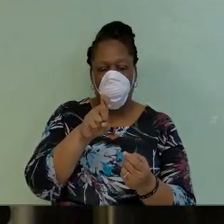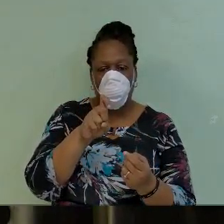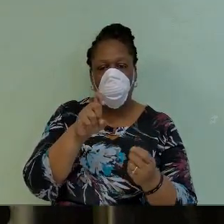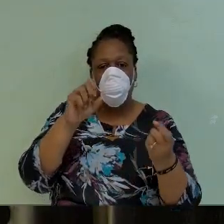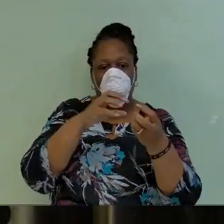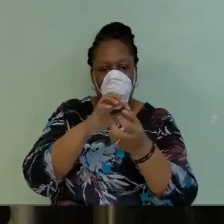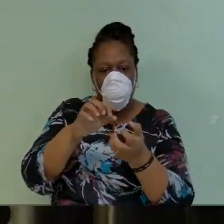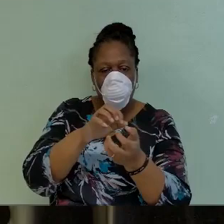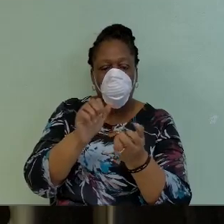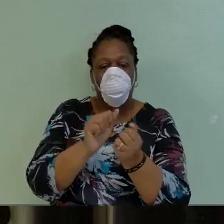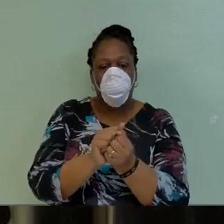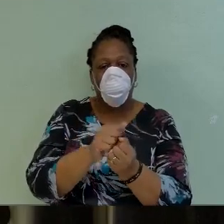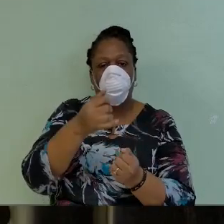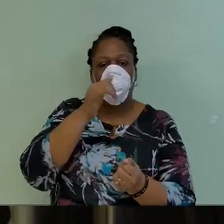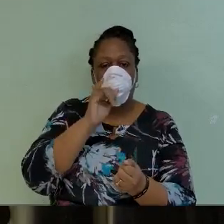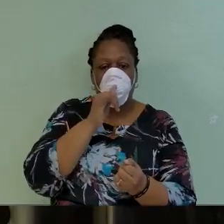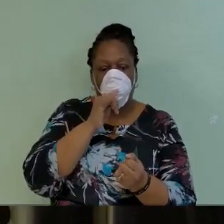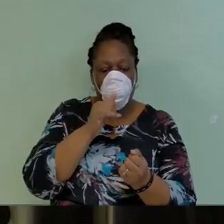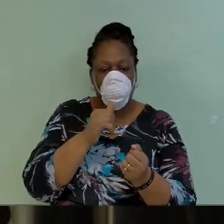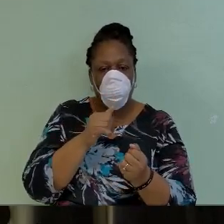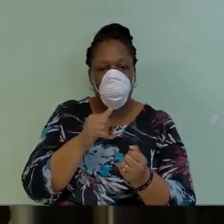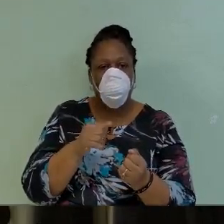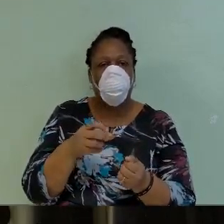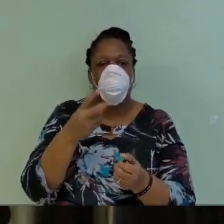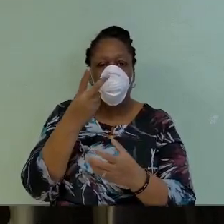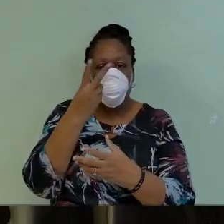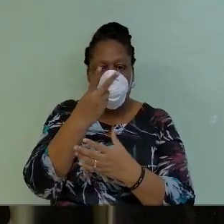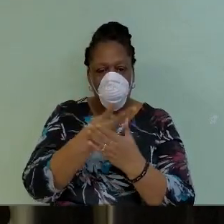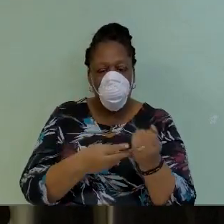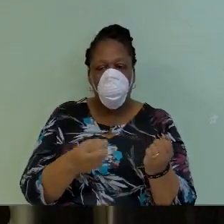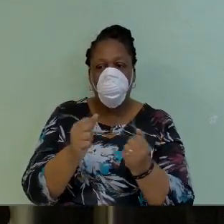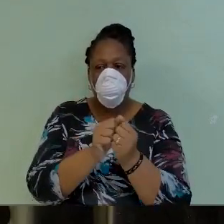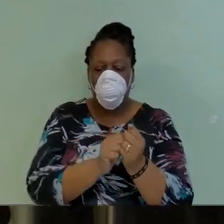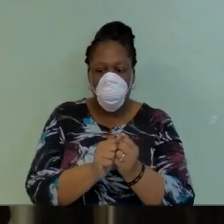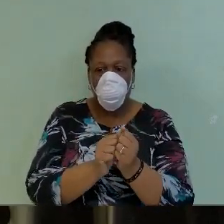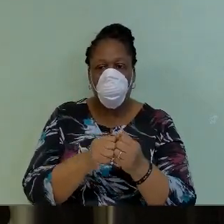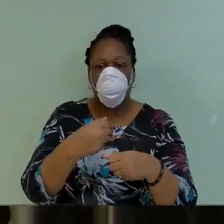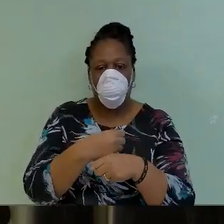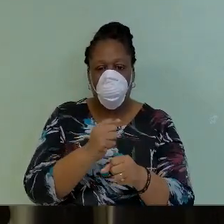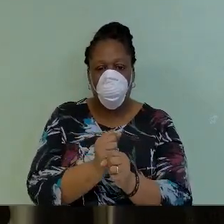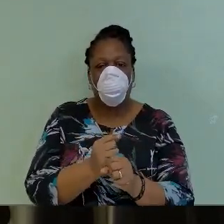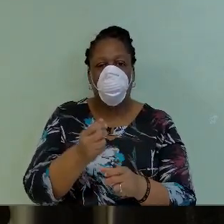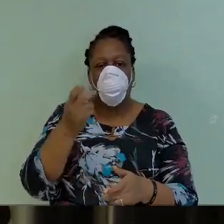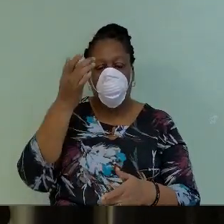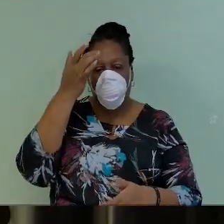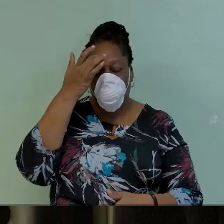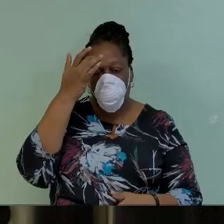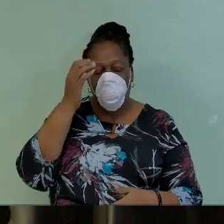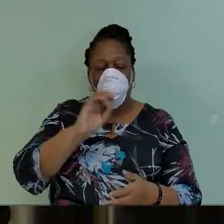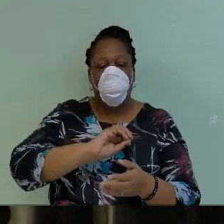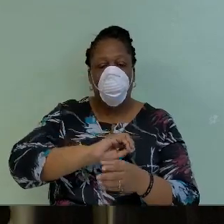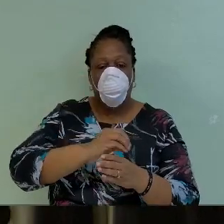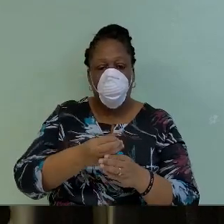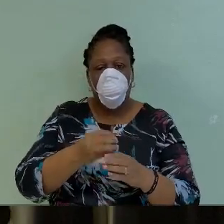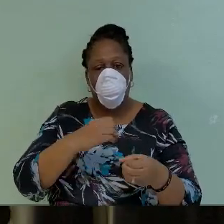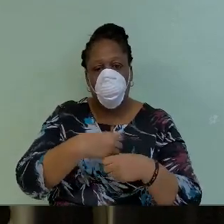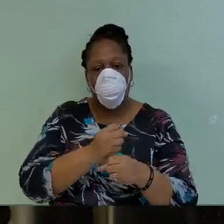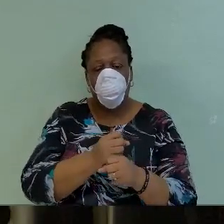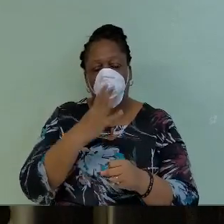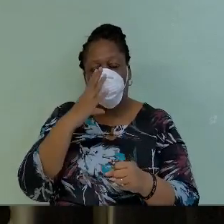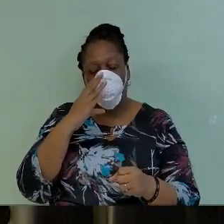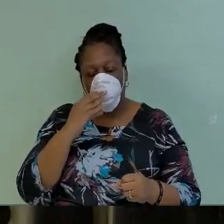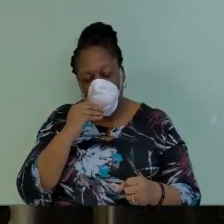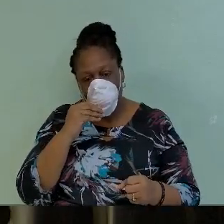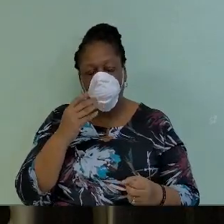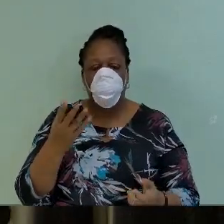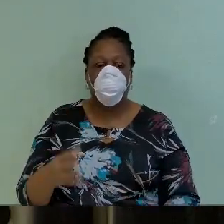where it was used as a sedative to sort of put you to sleep. And if you have that buildup in your